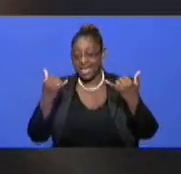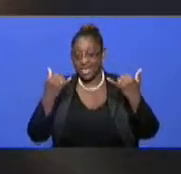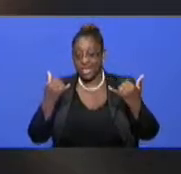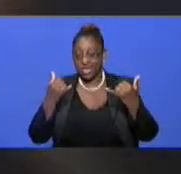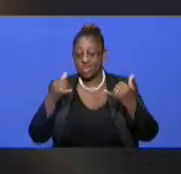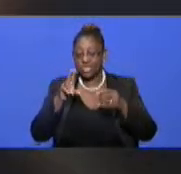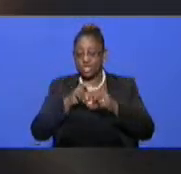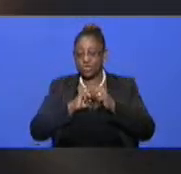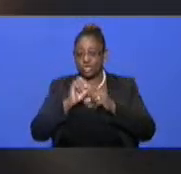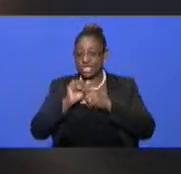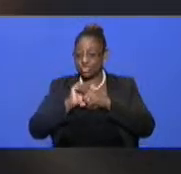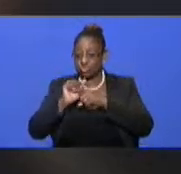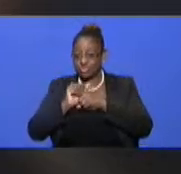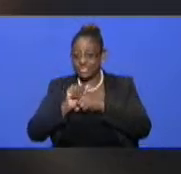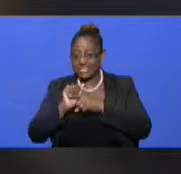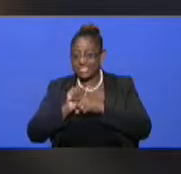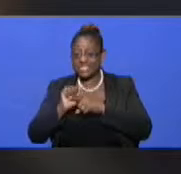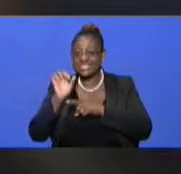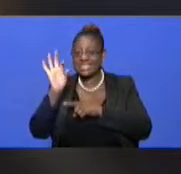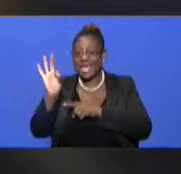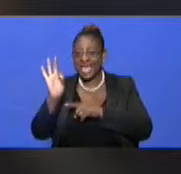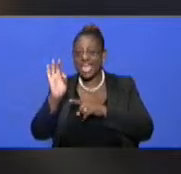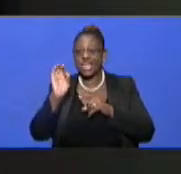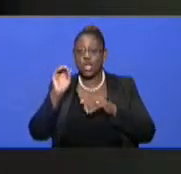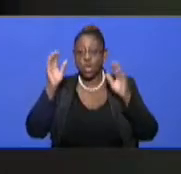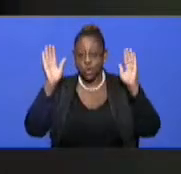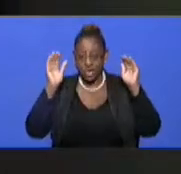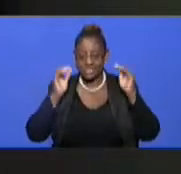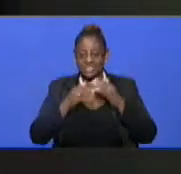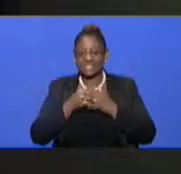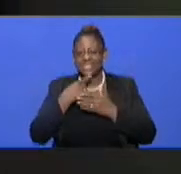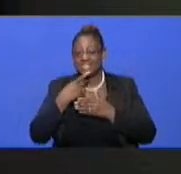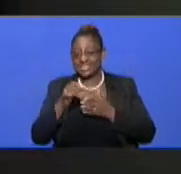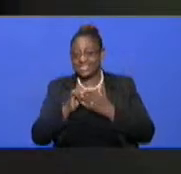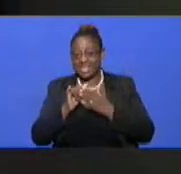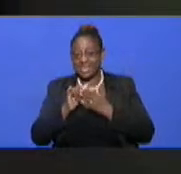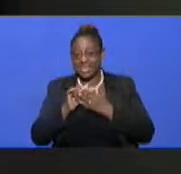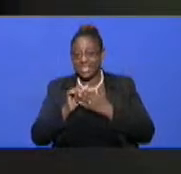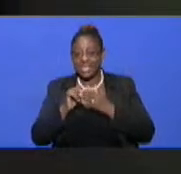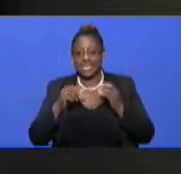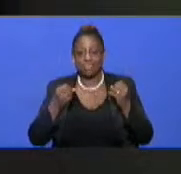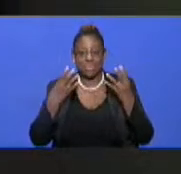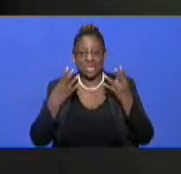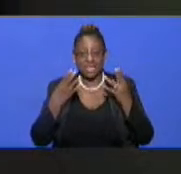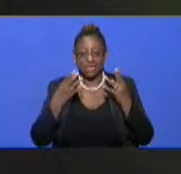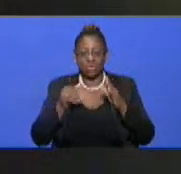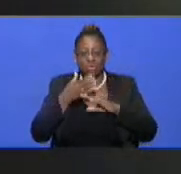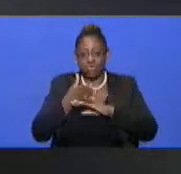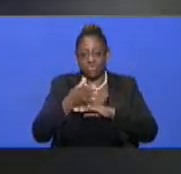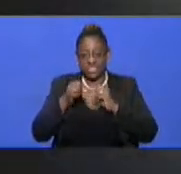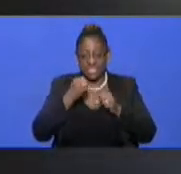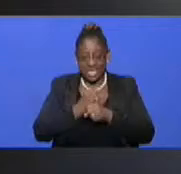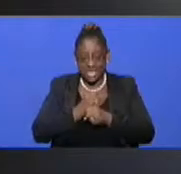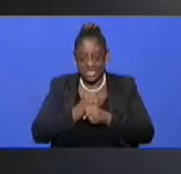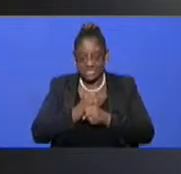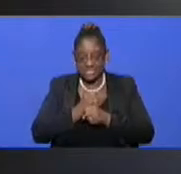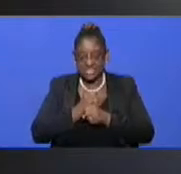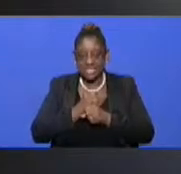he owns and trains a total of 9 horses. He had plenty over the years, but this winter he purchased for